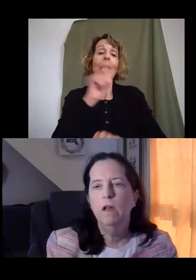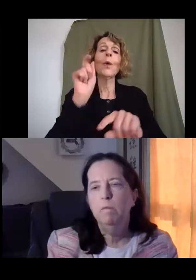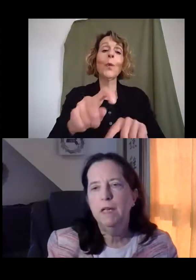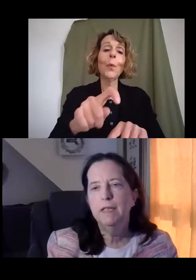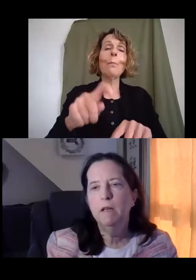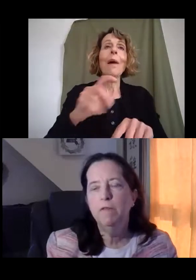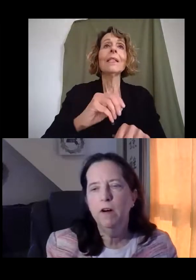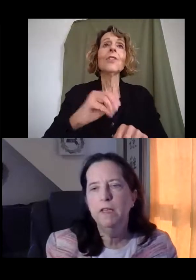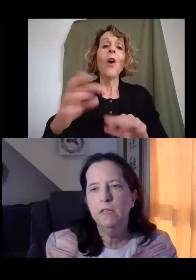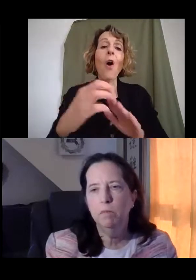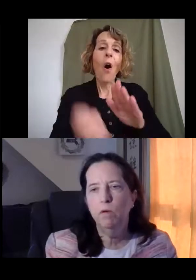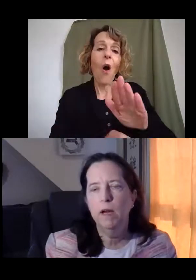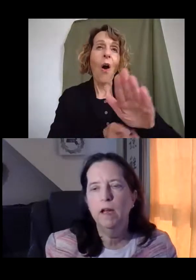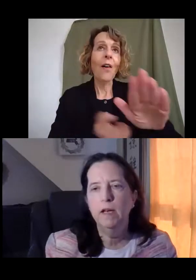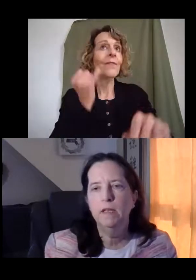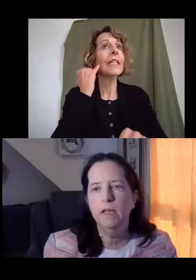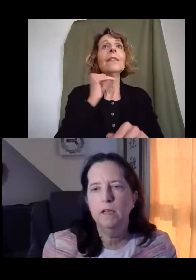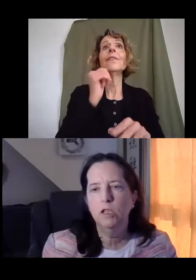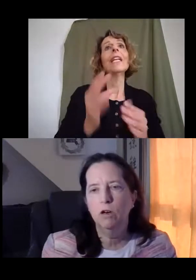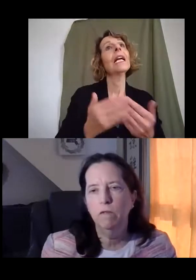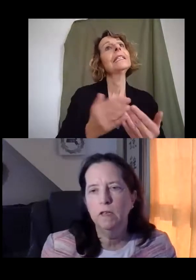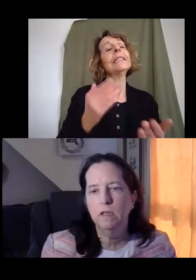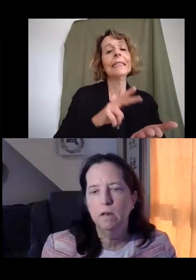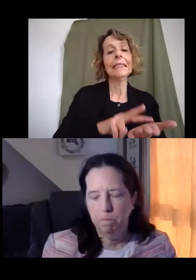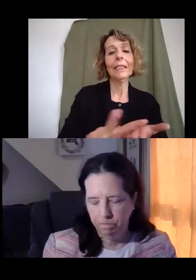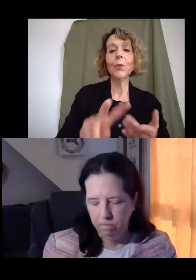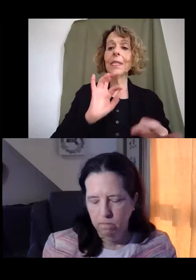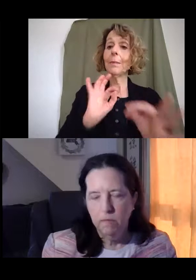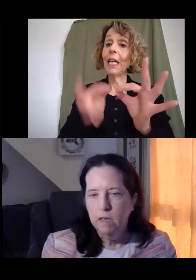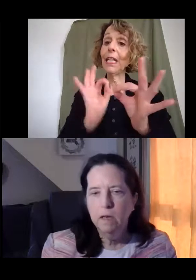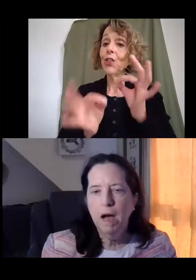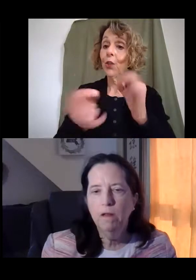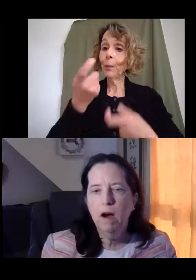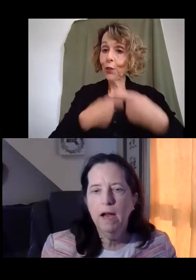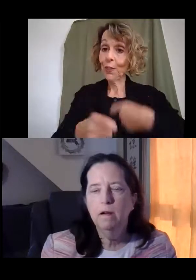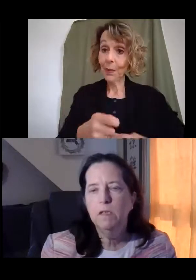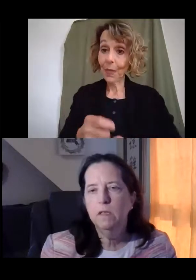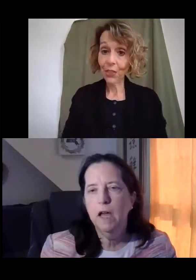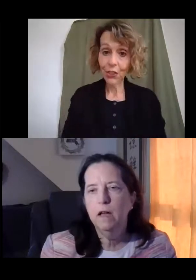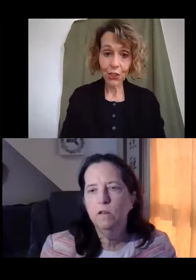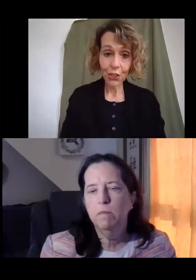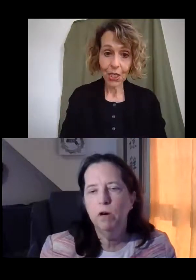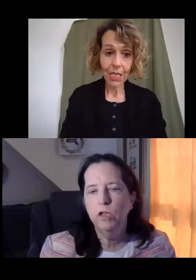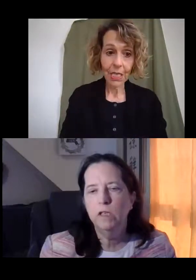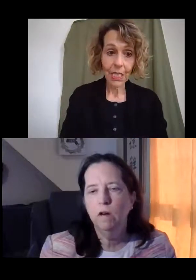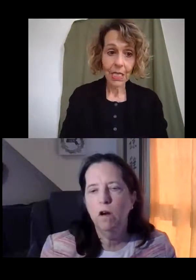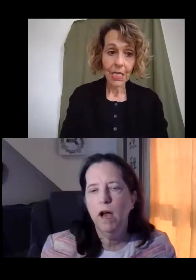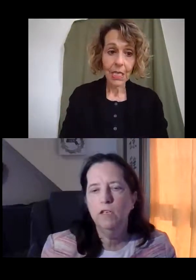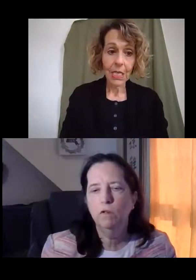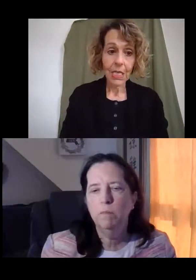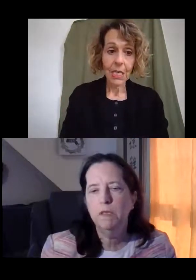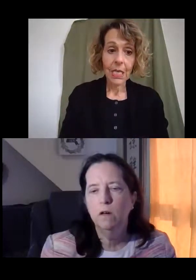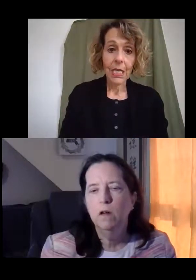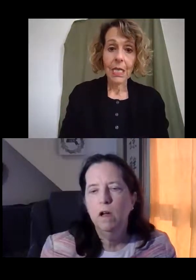off because they can be very slippery on an inside surface. Some other items that you can purchase are called